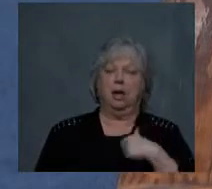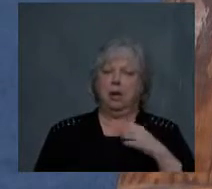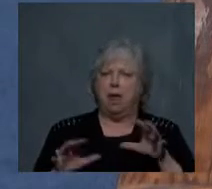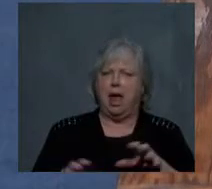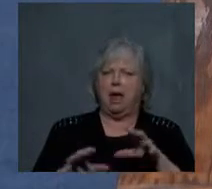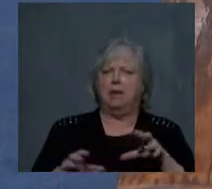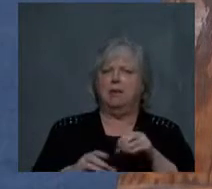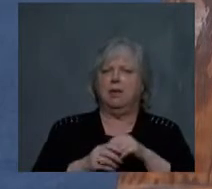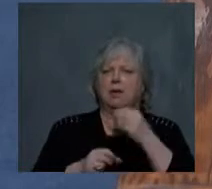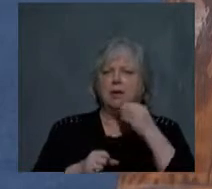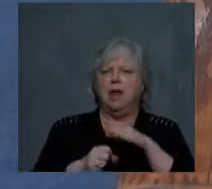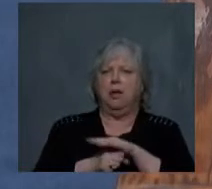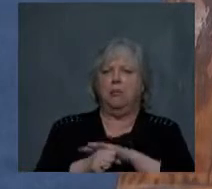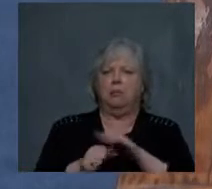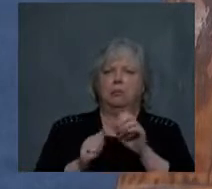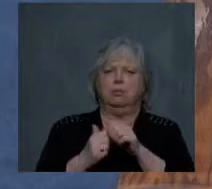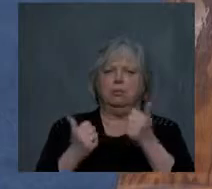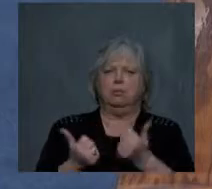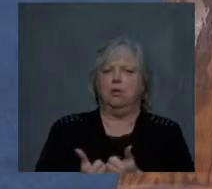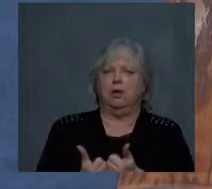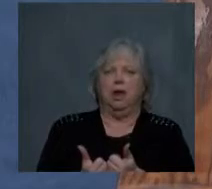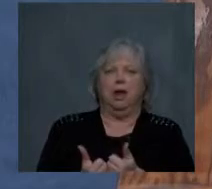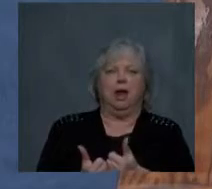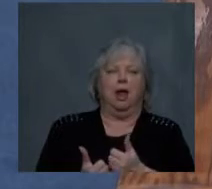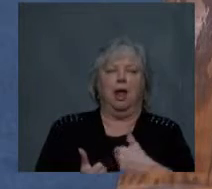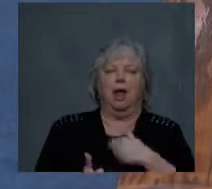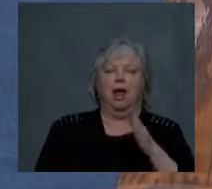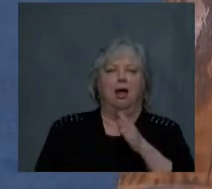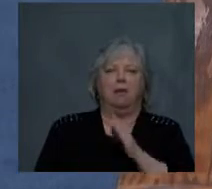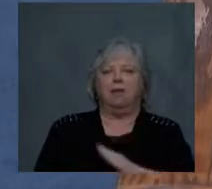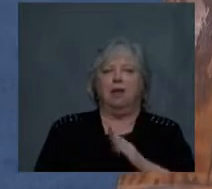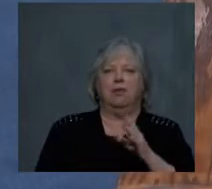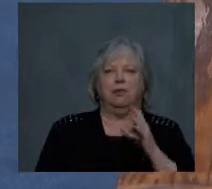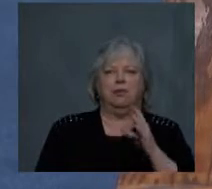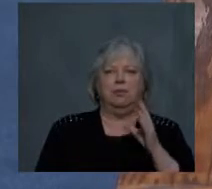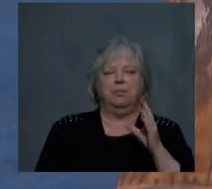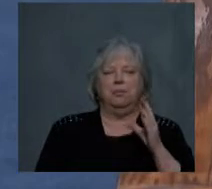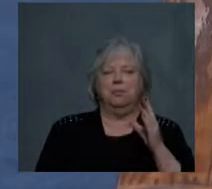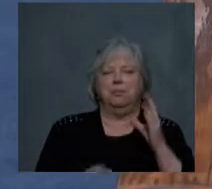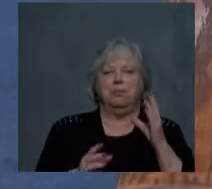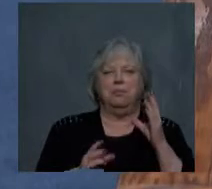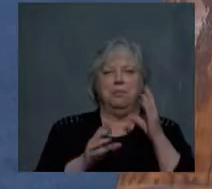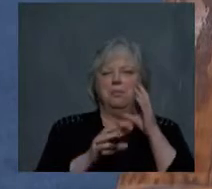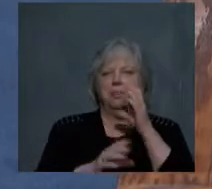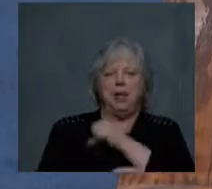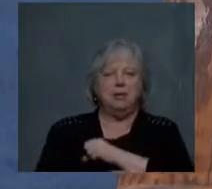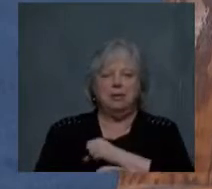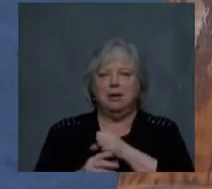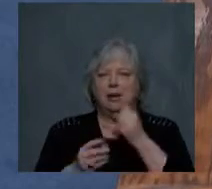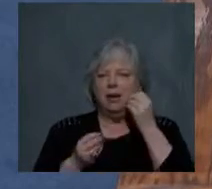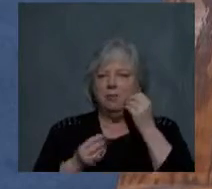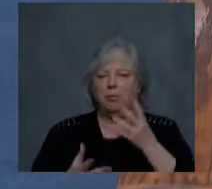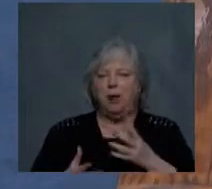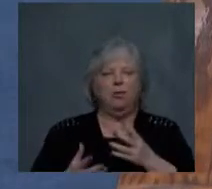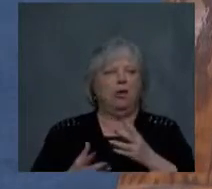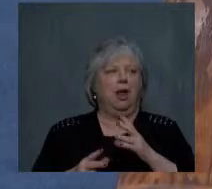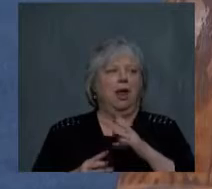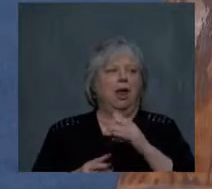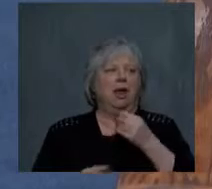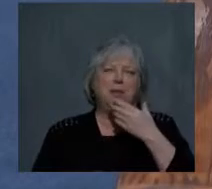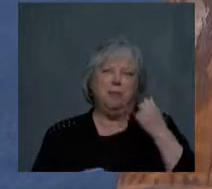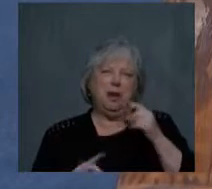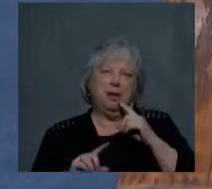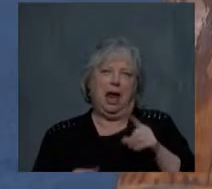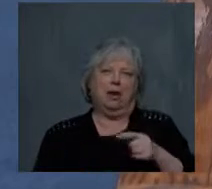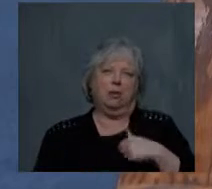neighborhood association, and I've never been left out of the, and the best answer I could give on the